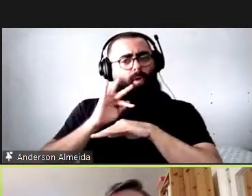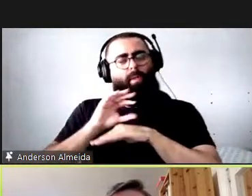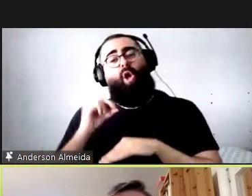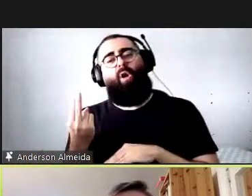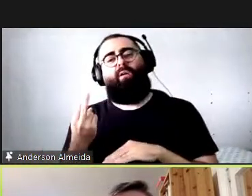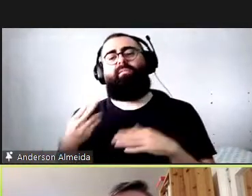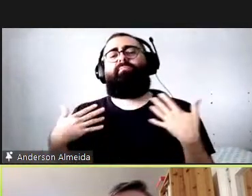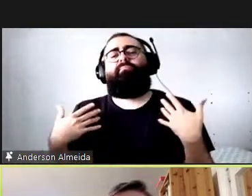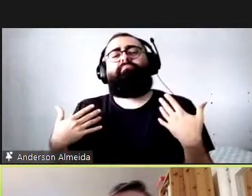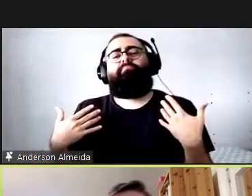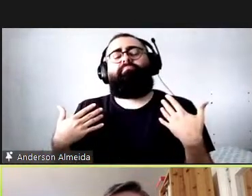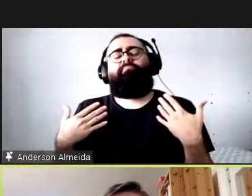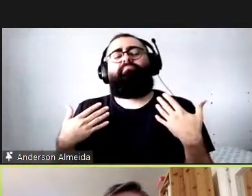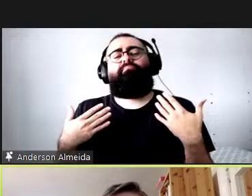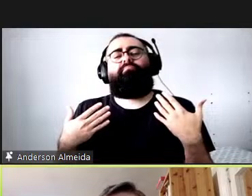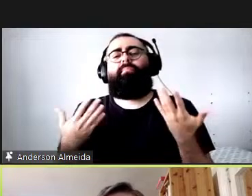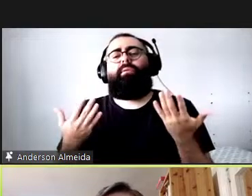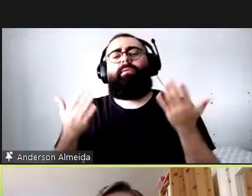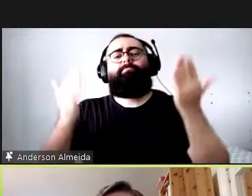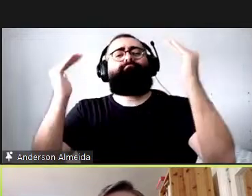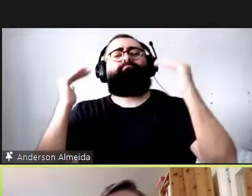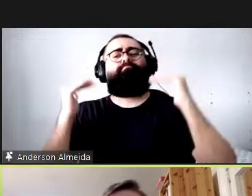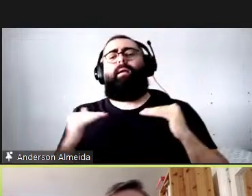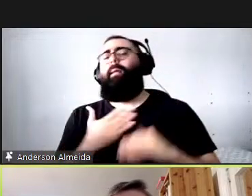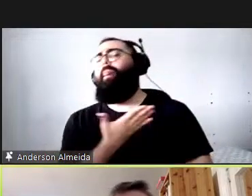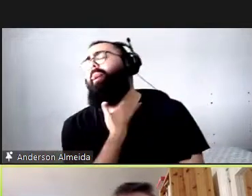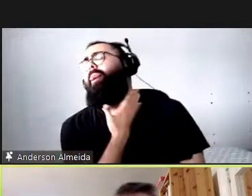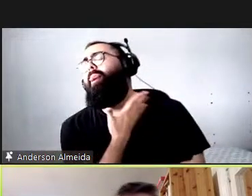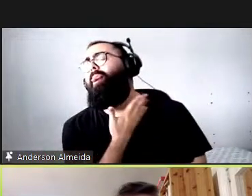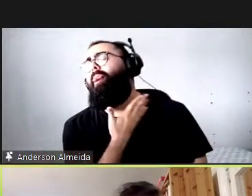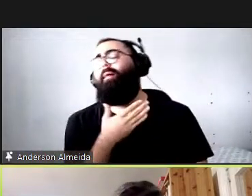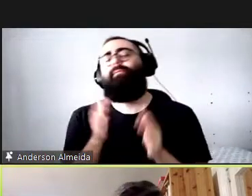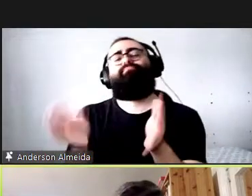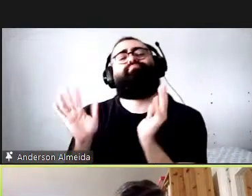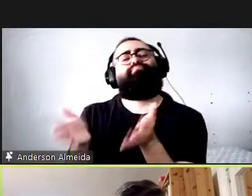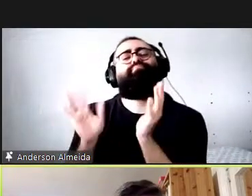and also reflecting the signer's affect.